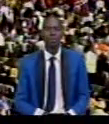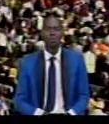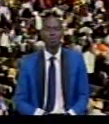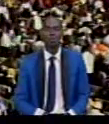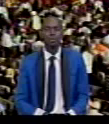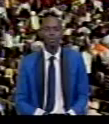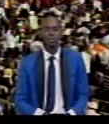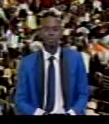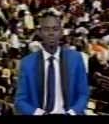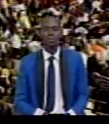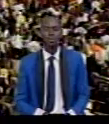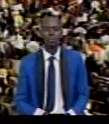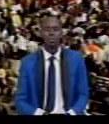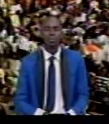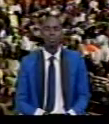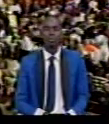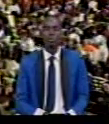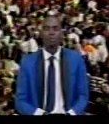Let's attend to everyone.